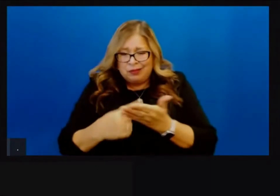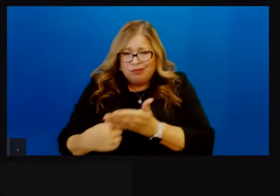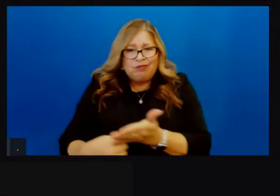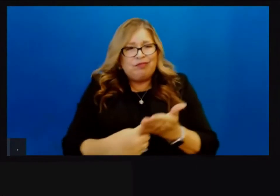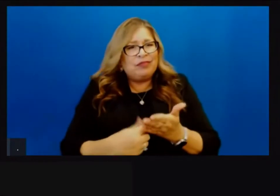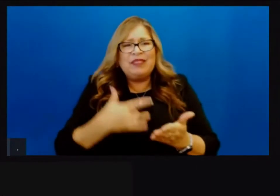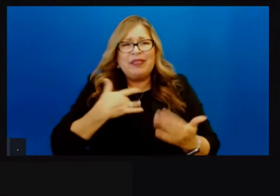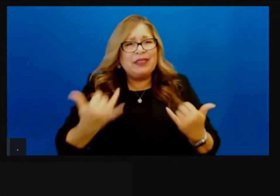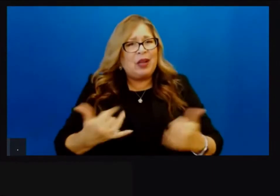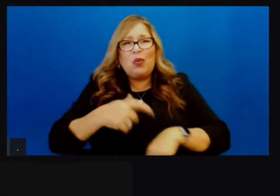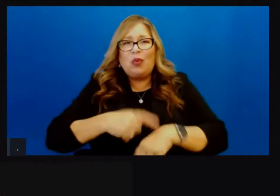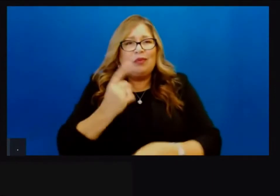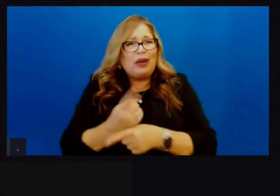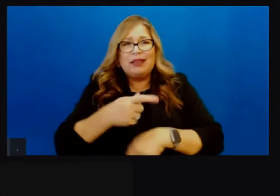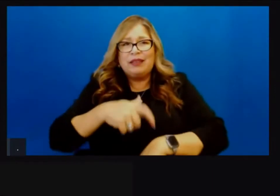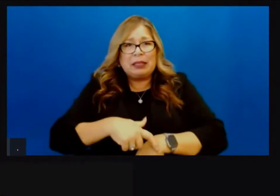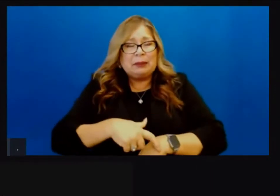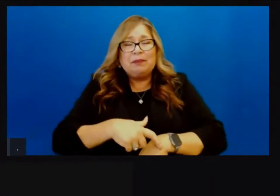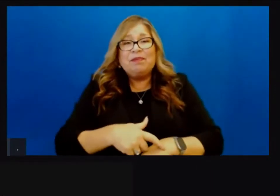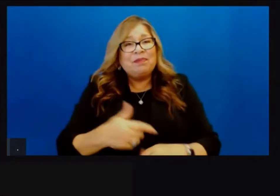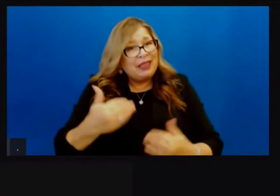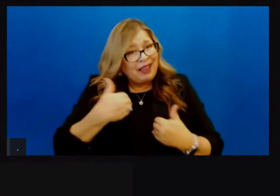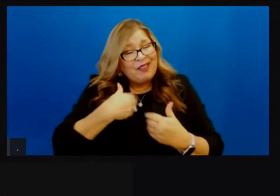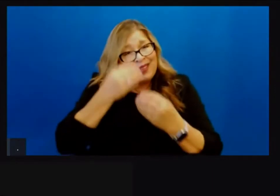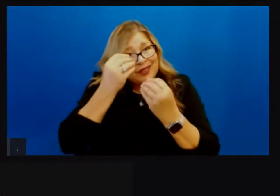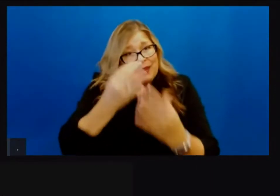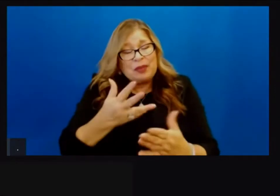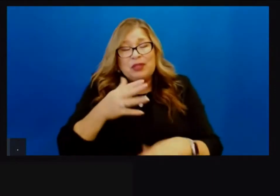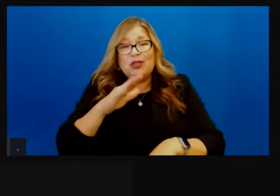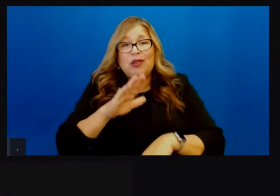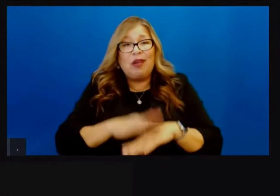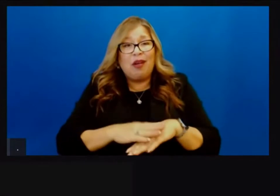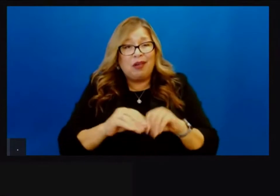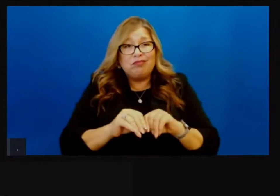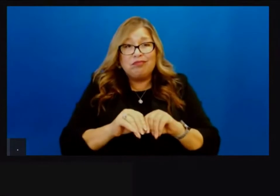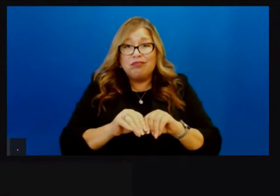it, both on the transmission end and the hospital impact side. So